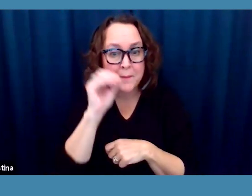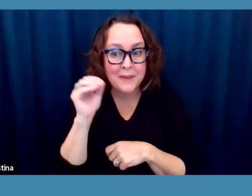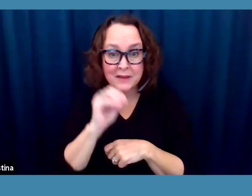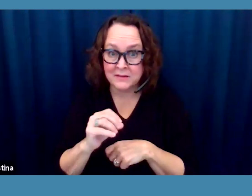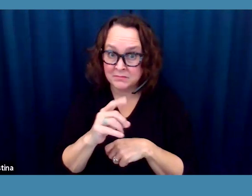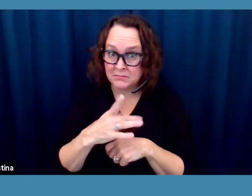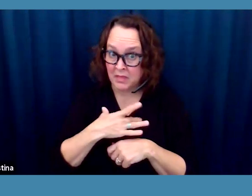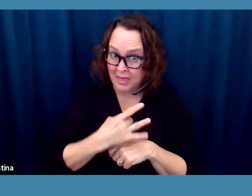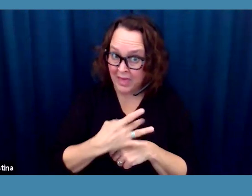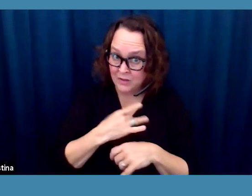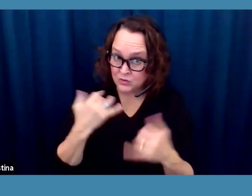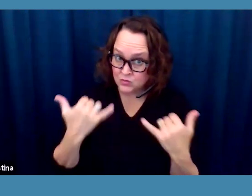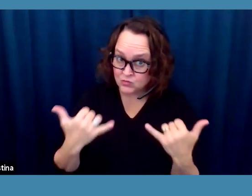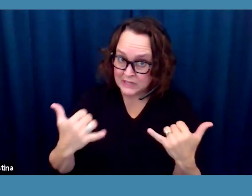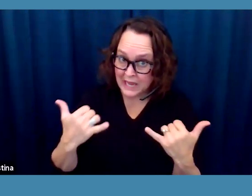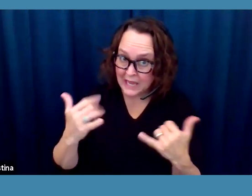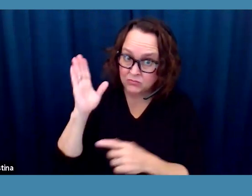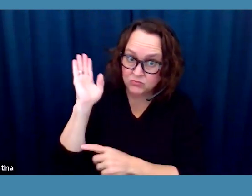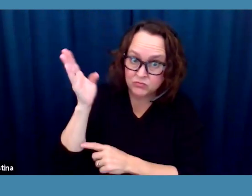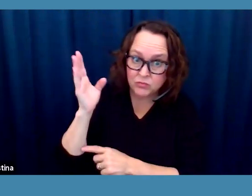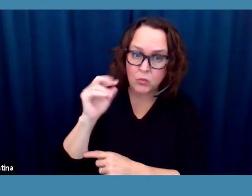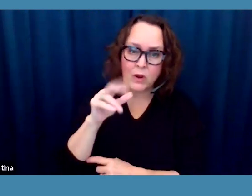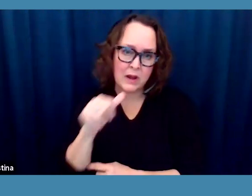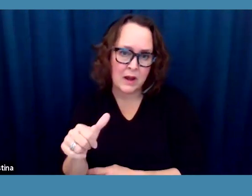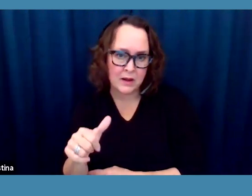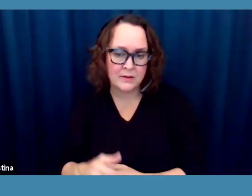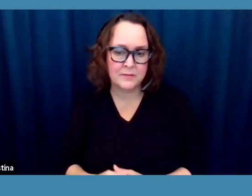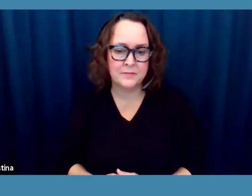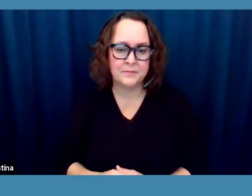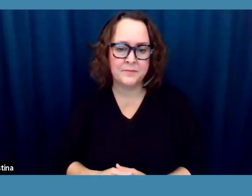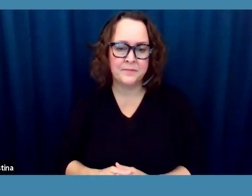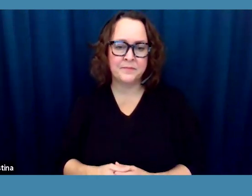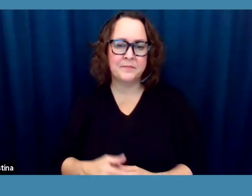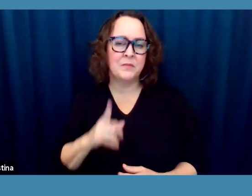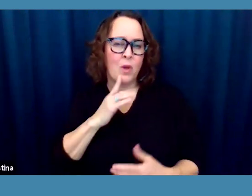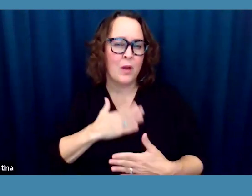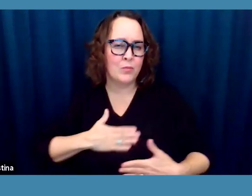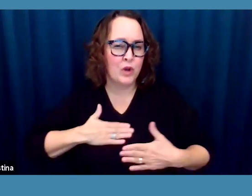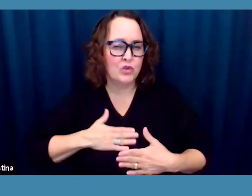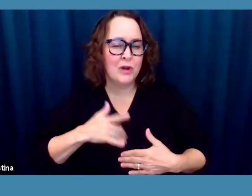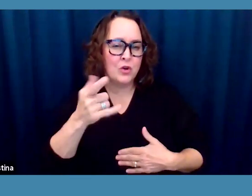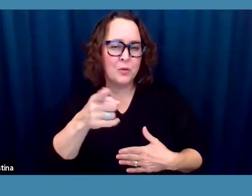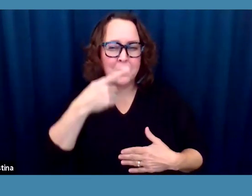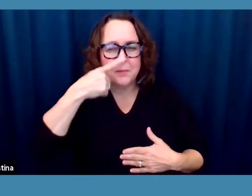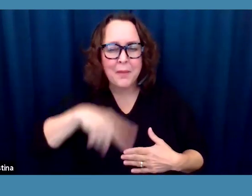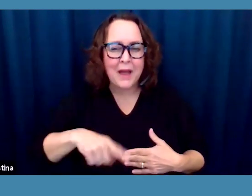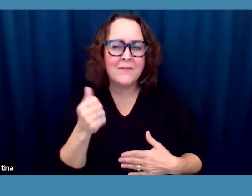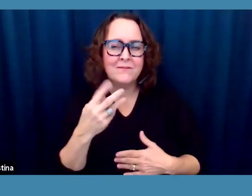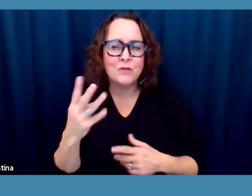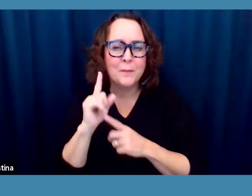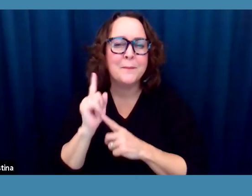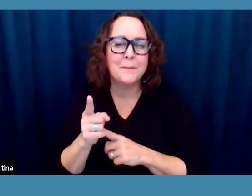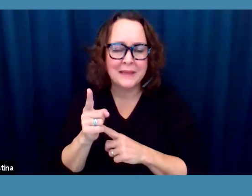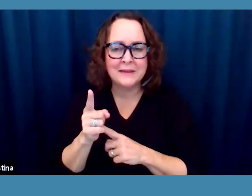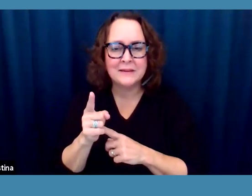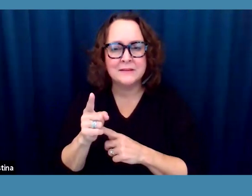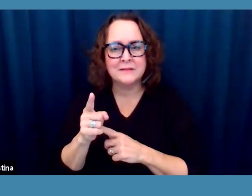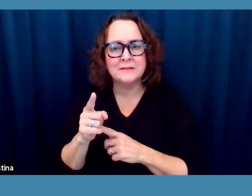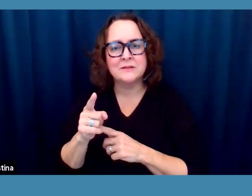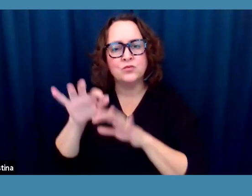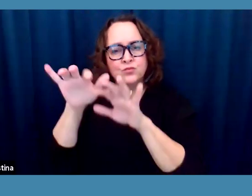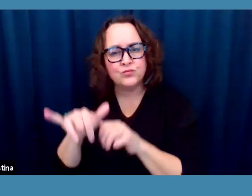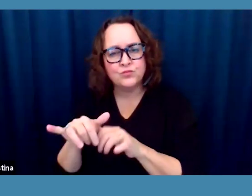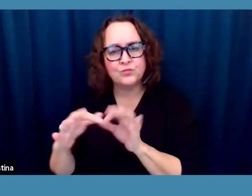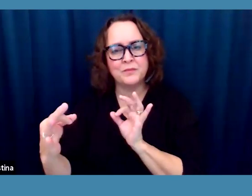content provided today in this presentation. We would greatly appreciate it if you could take a few minutes to give us feedback so that we